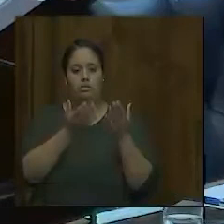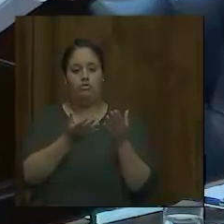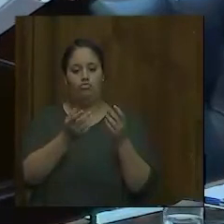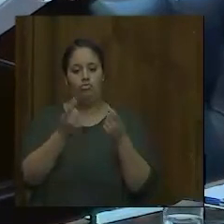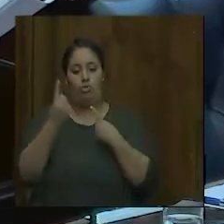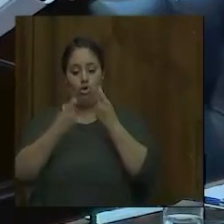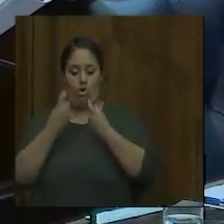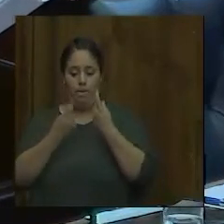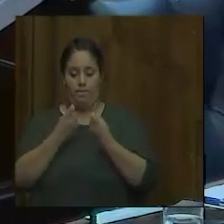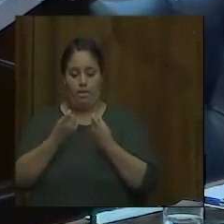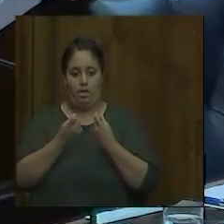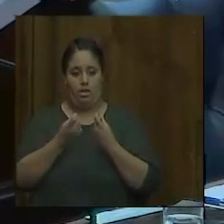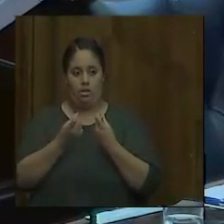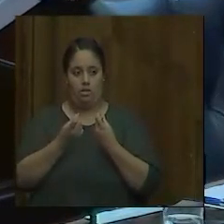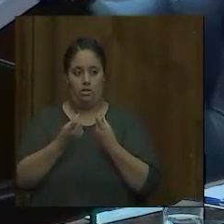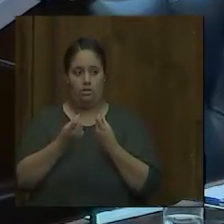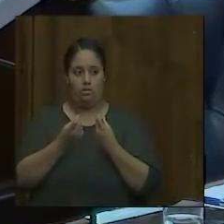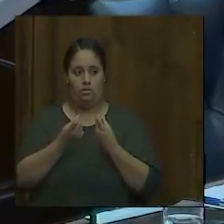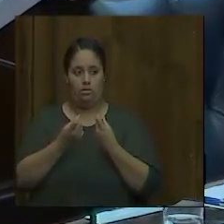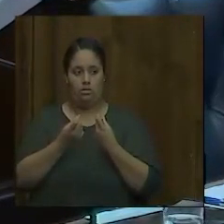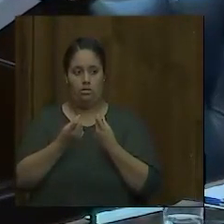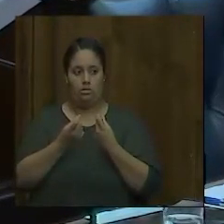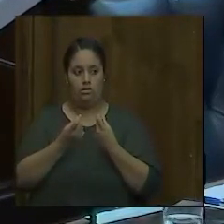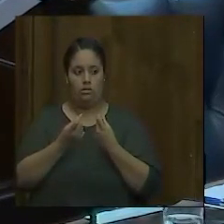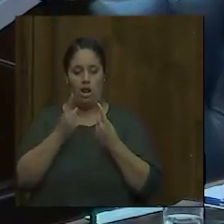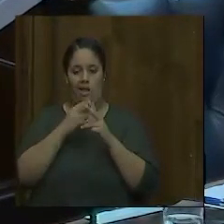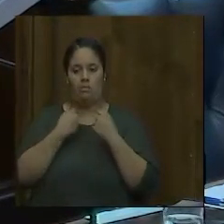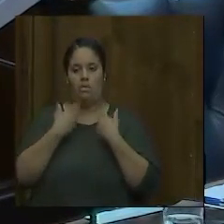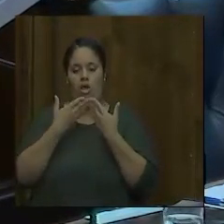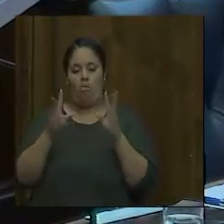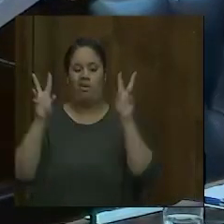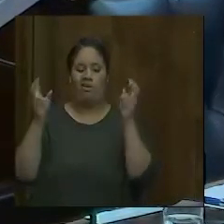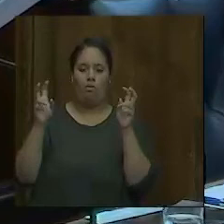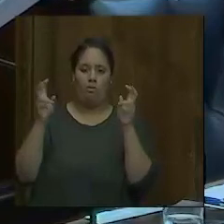complaints and the quote I open with